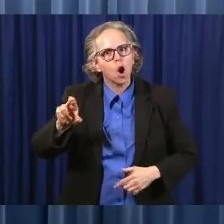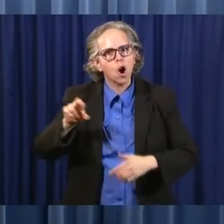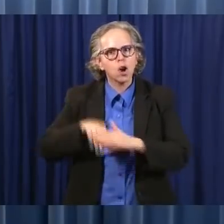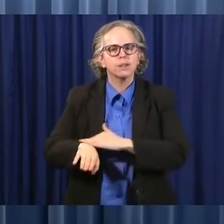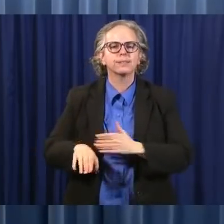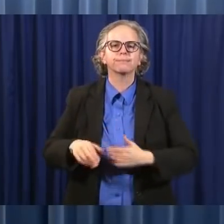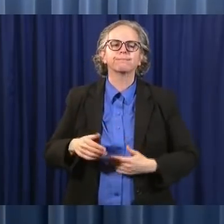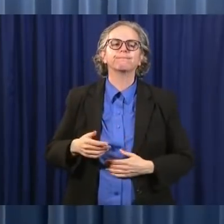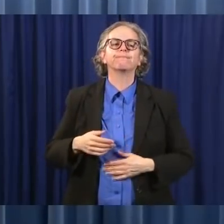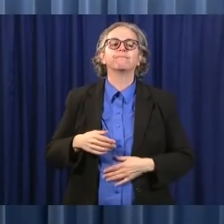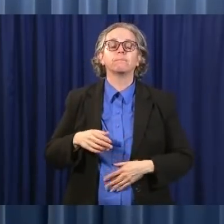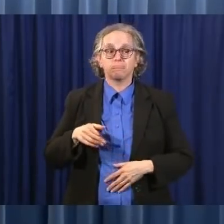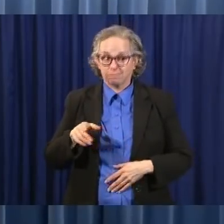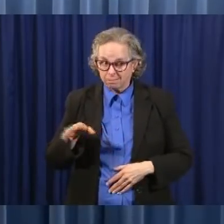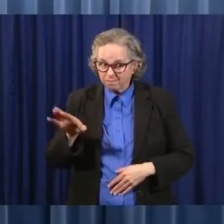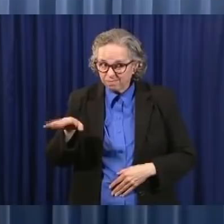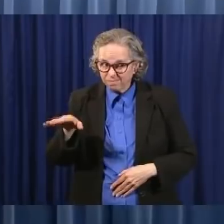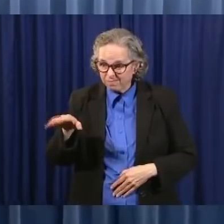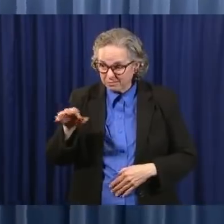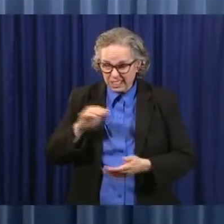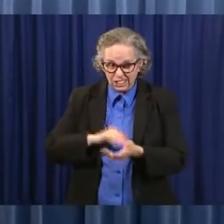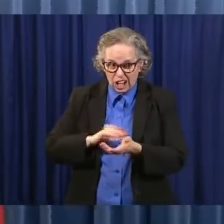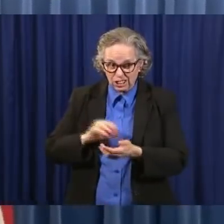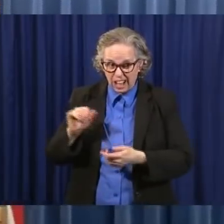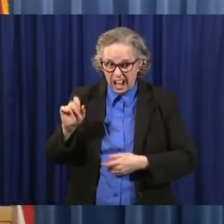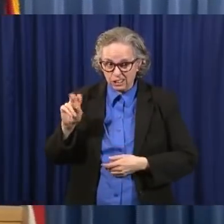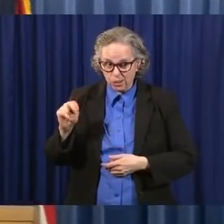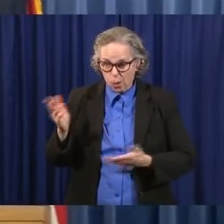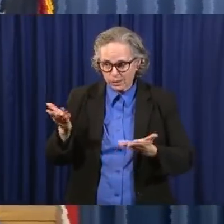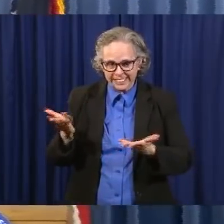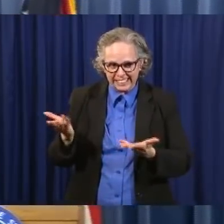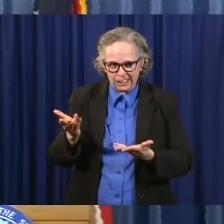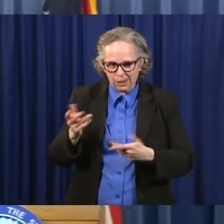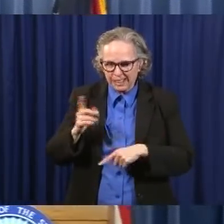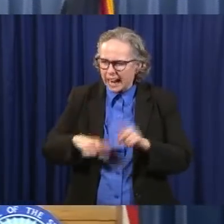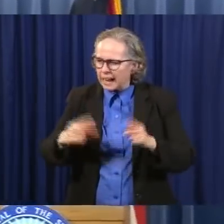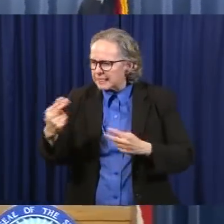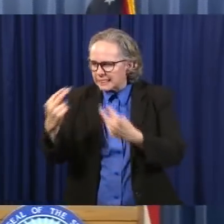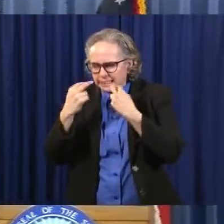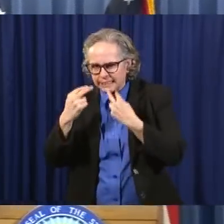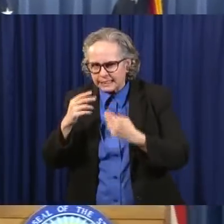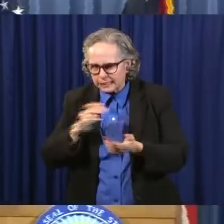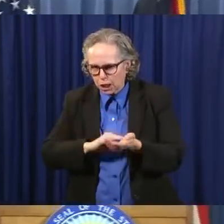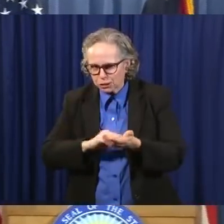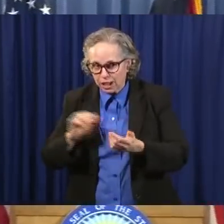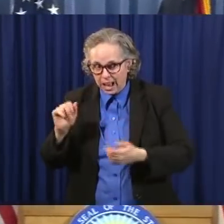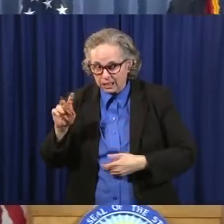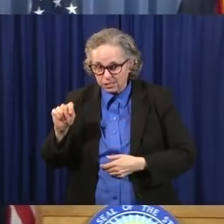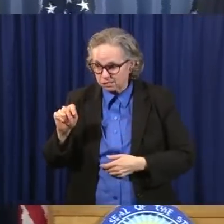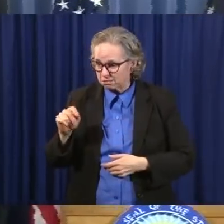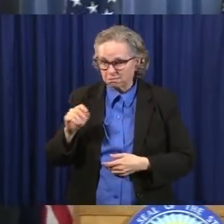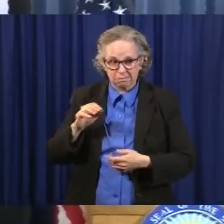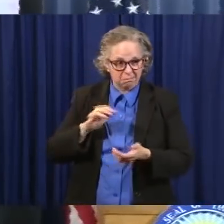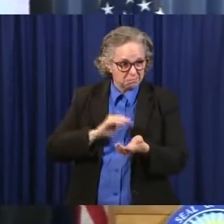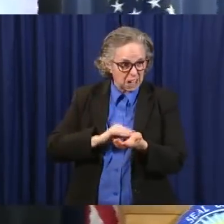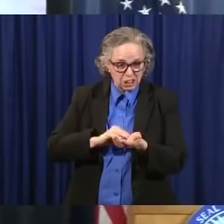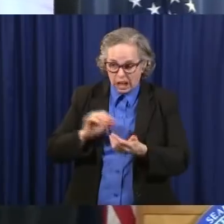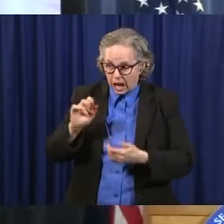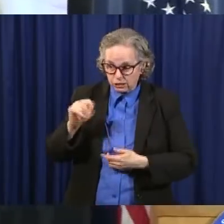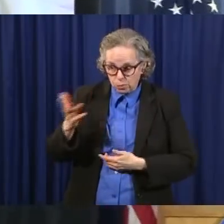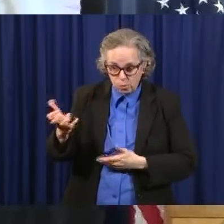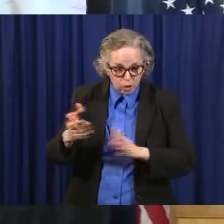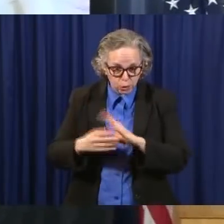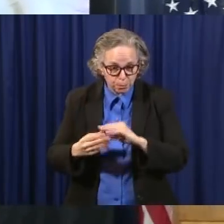Dr. Acton is also here. You can't see us, but Dr. Acton, do you have any questions? Hi,